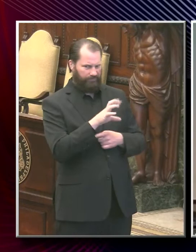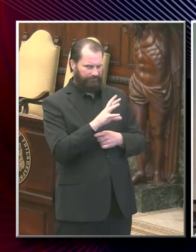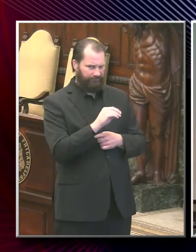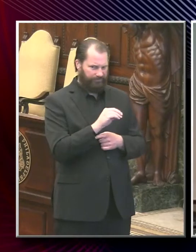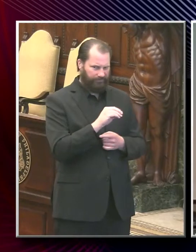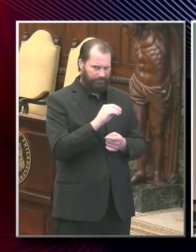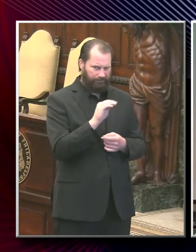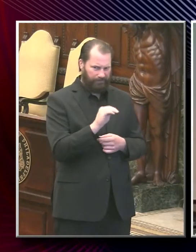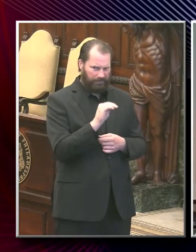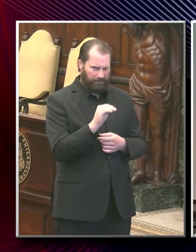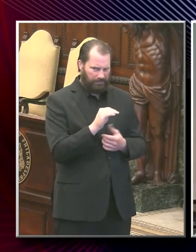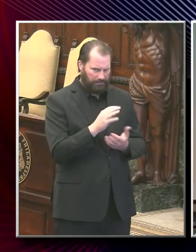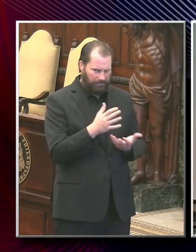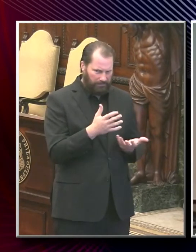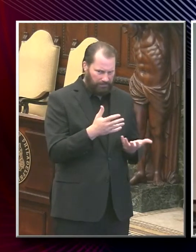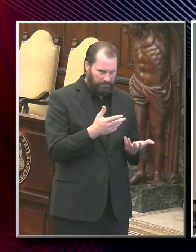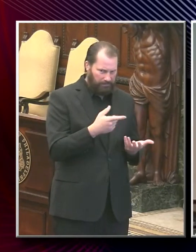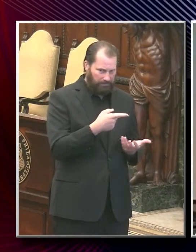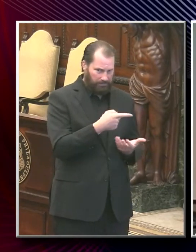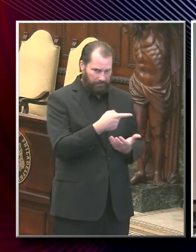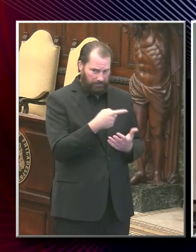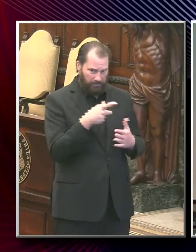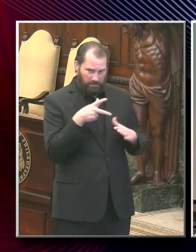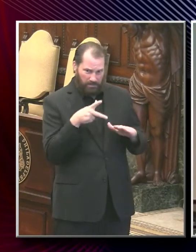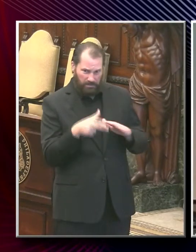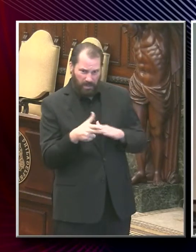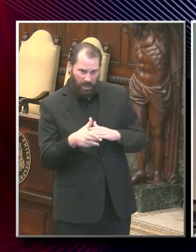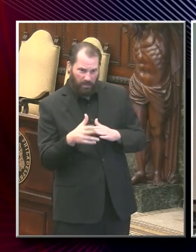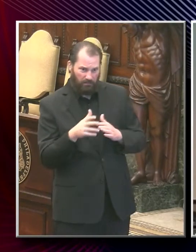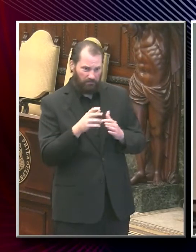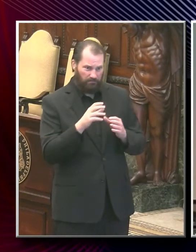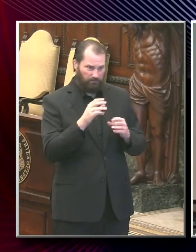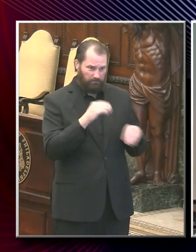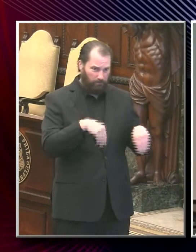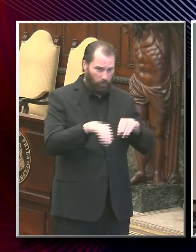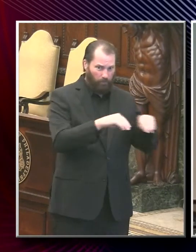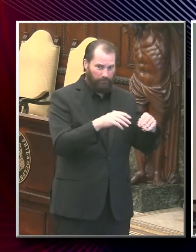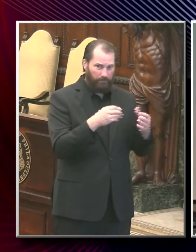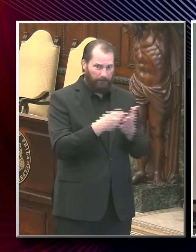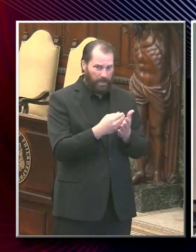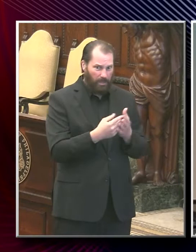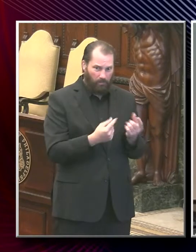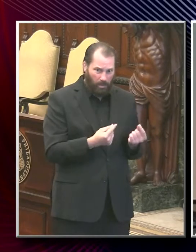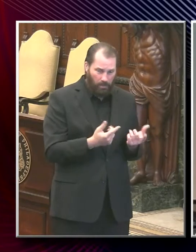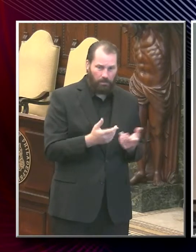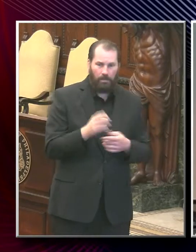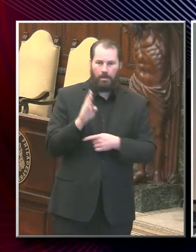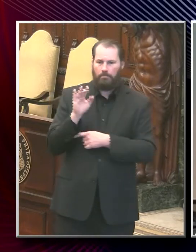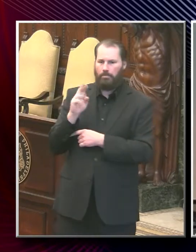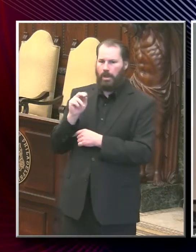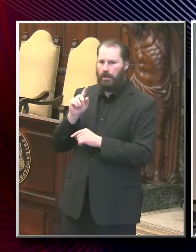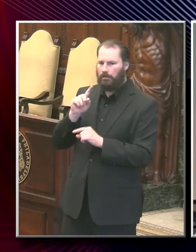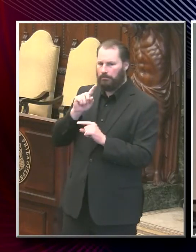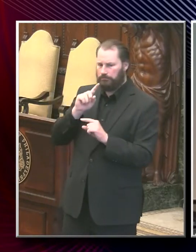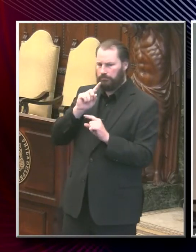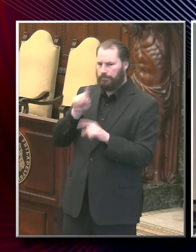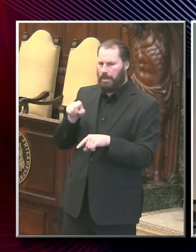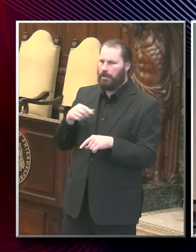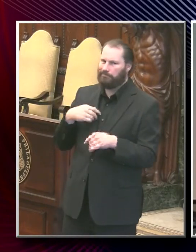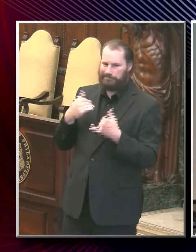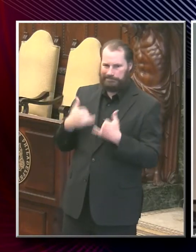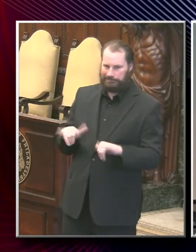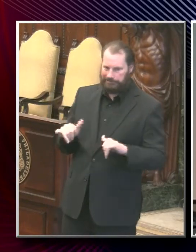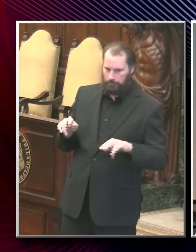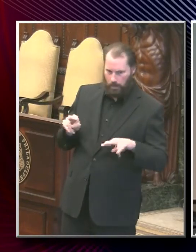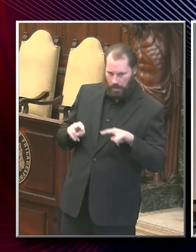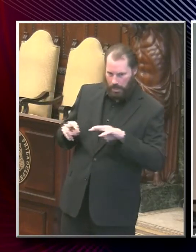At this point, I don't think so. So we'll continue to monitor this as we go forward. The council will consider the budget on